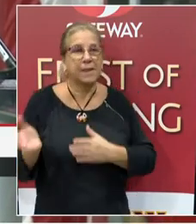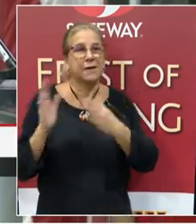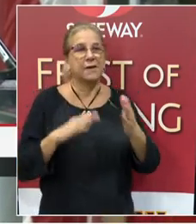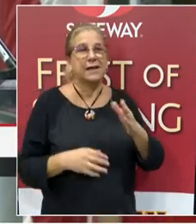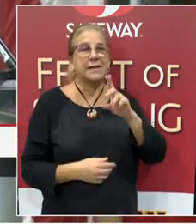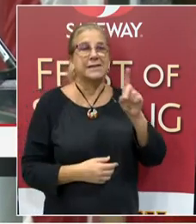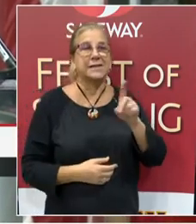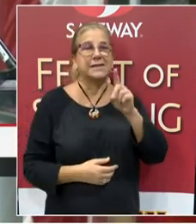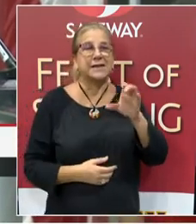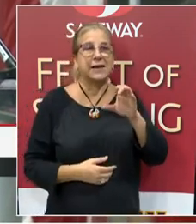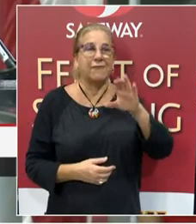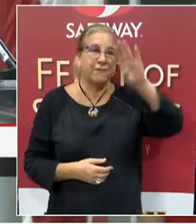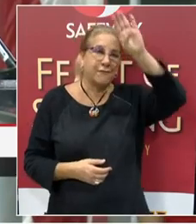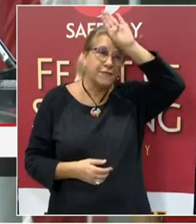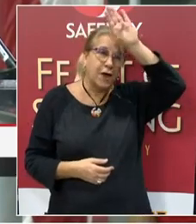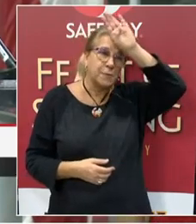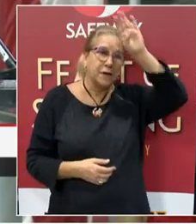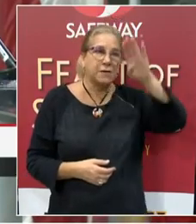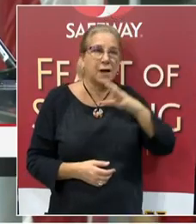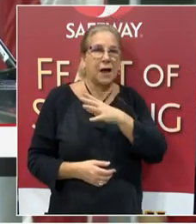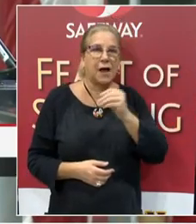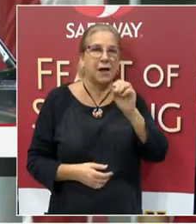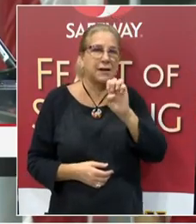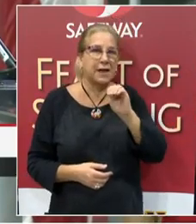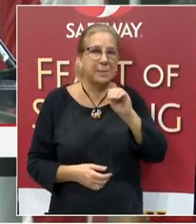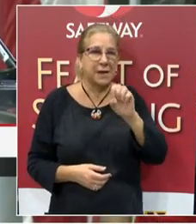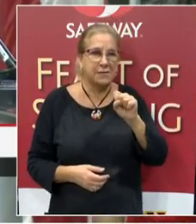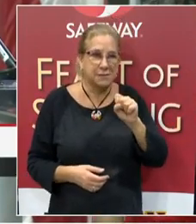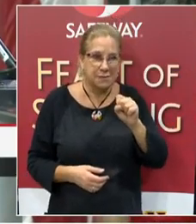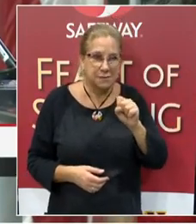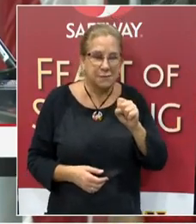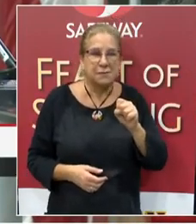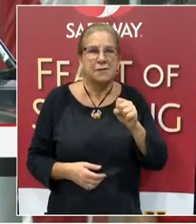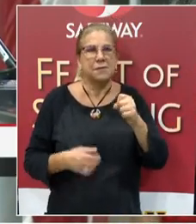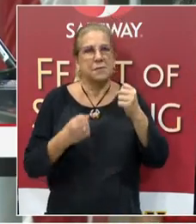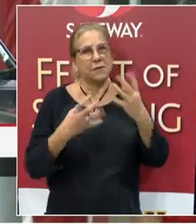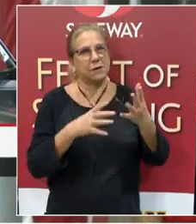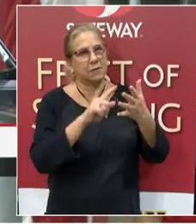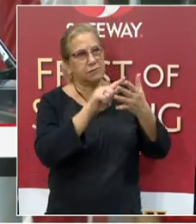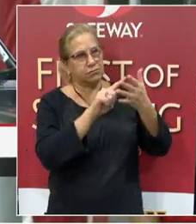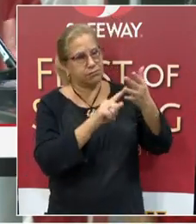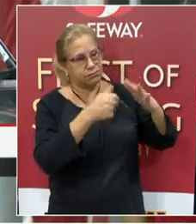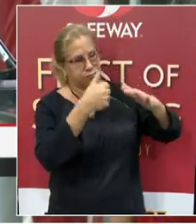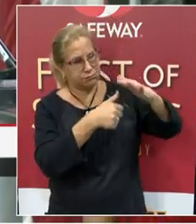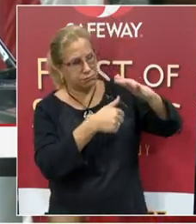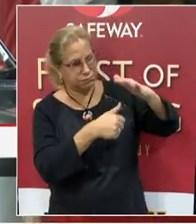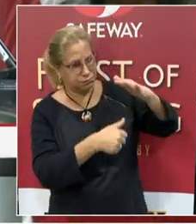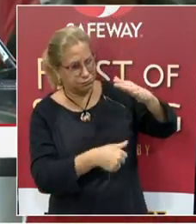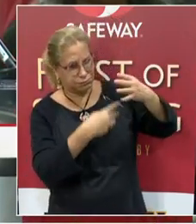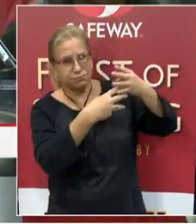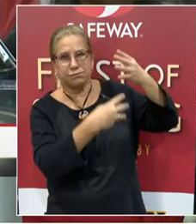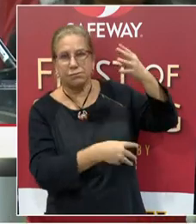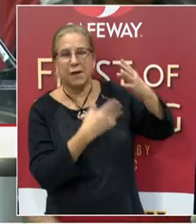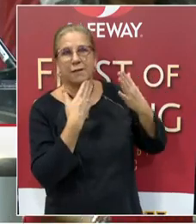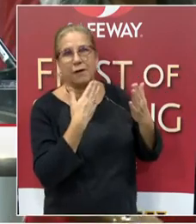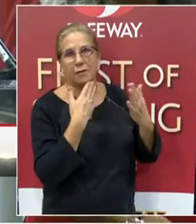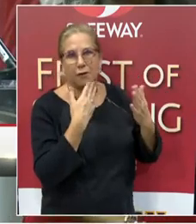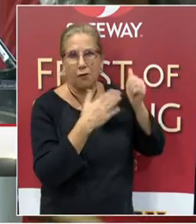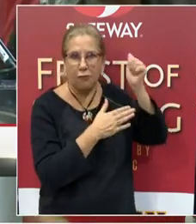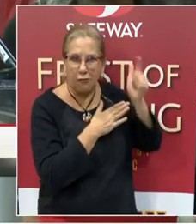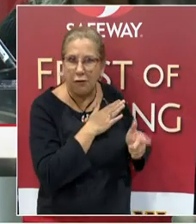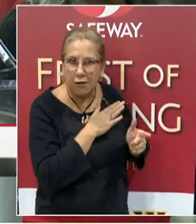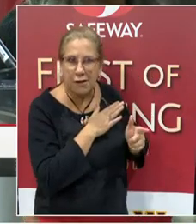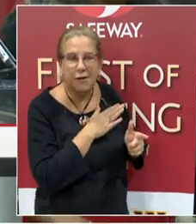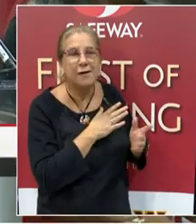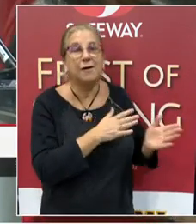happen without their support, so thank you very much. I also want to make sure we thank our wonderful staff that's serving